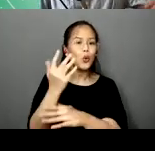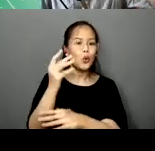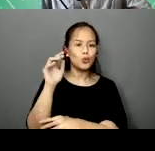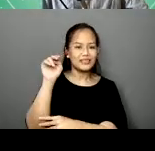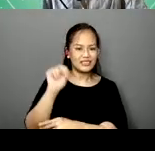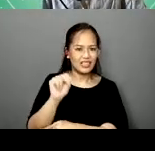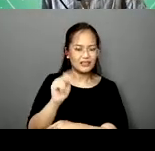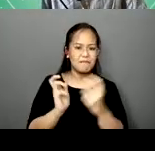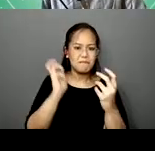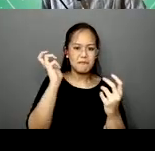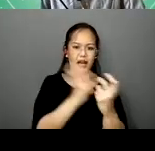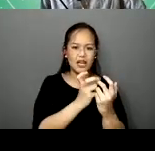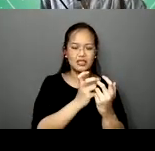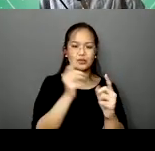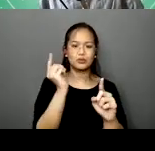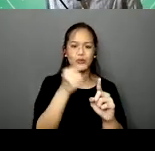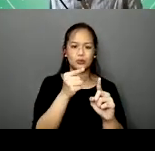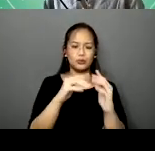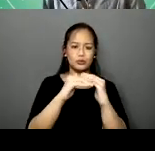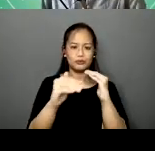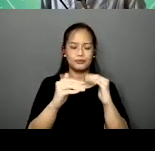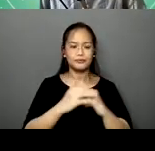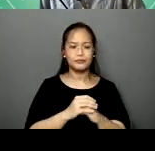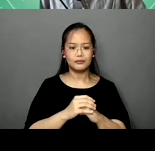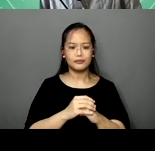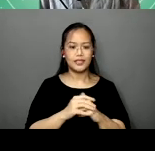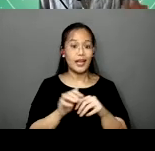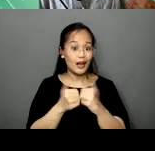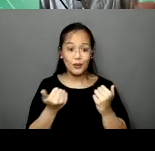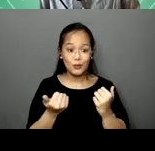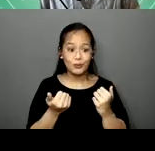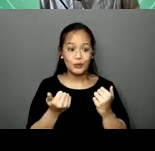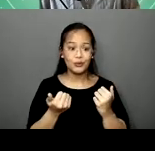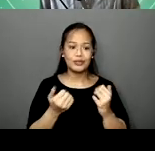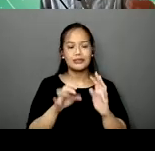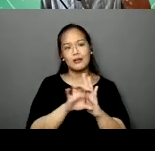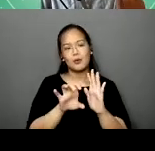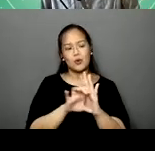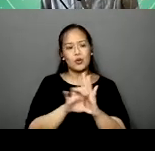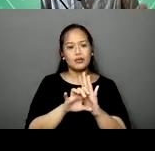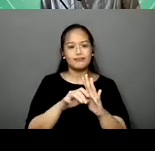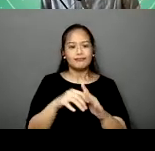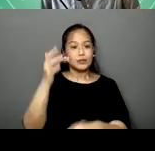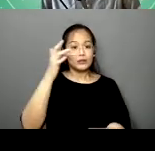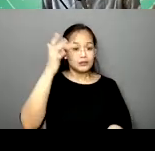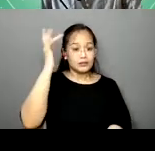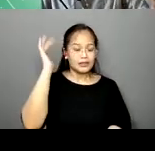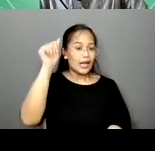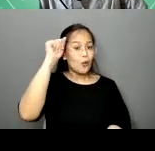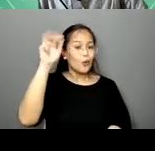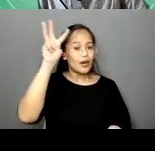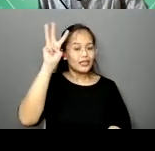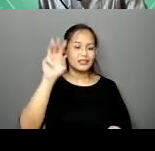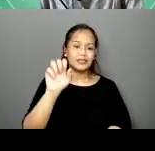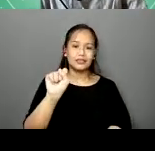And one of the easiest ways to see this is, well, one is through the stock. Awareness about sustainability and putting an importance on